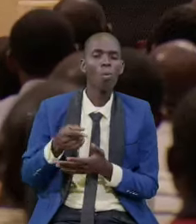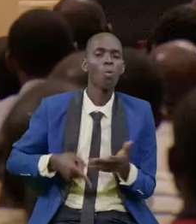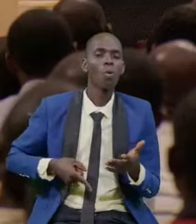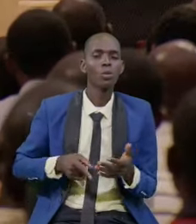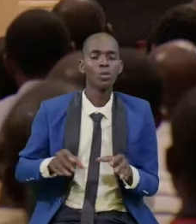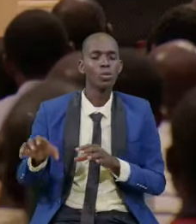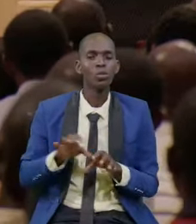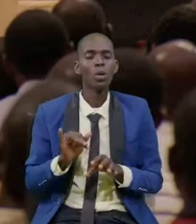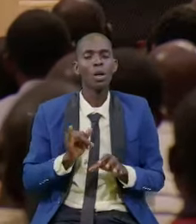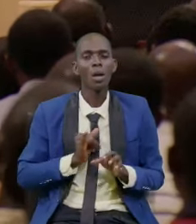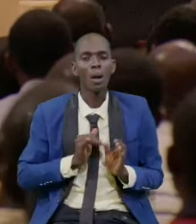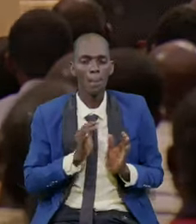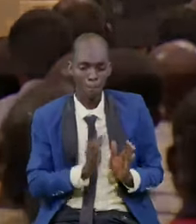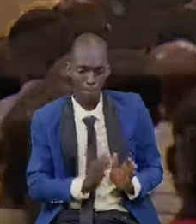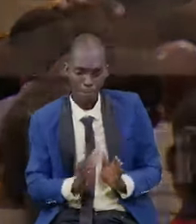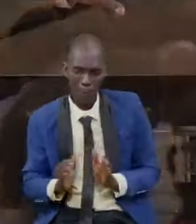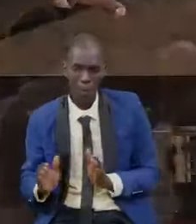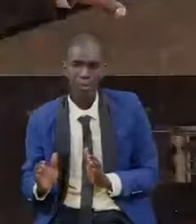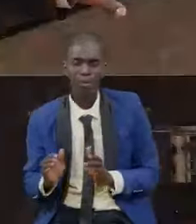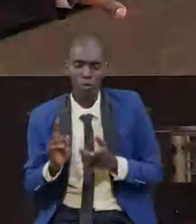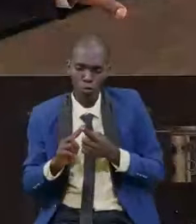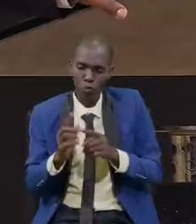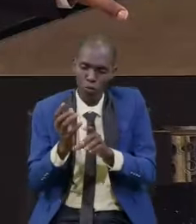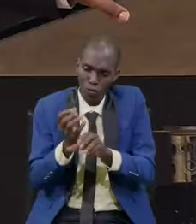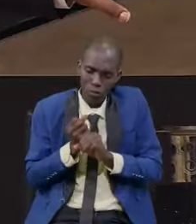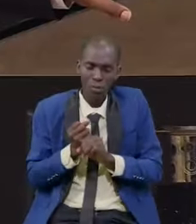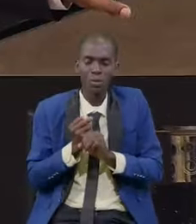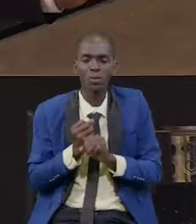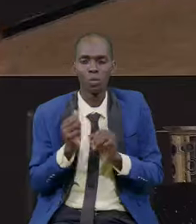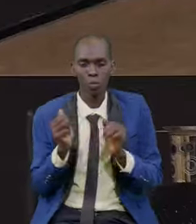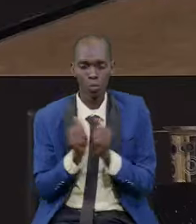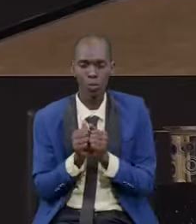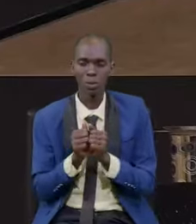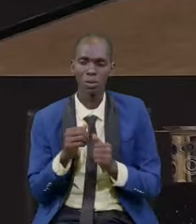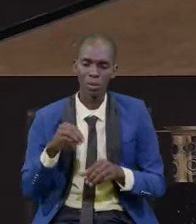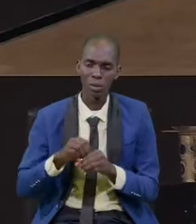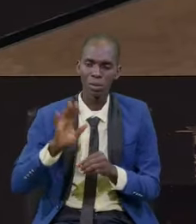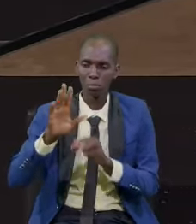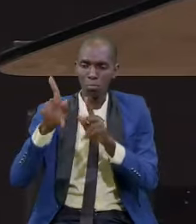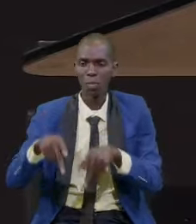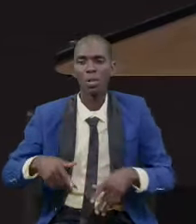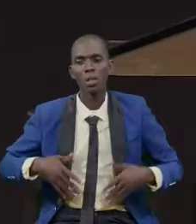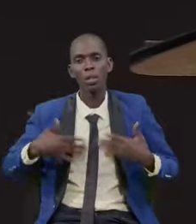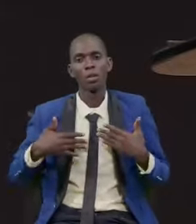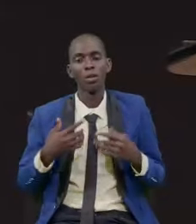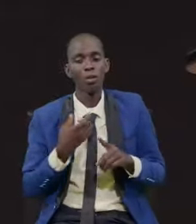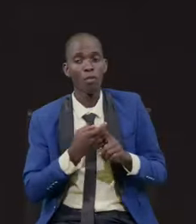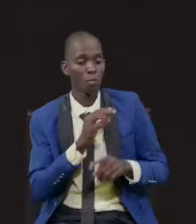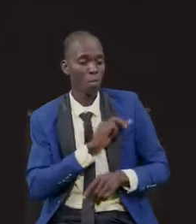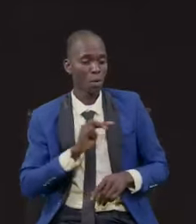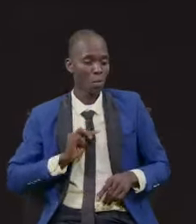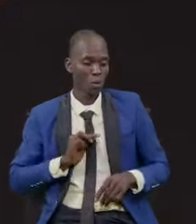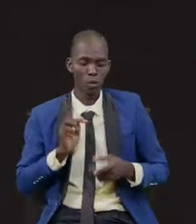I intend it will produce in his life? From a member to another